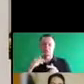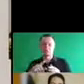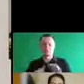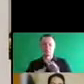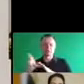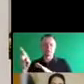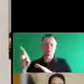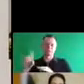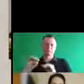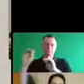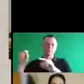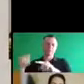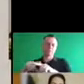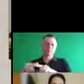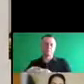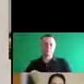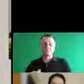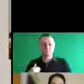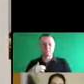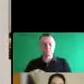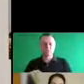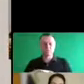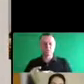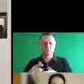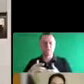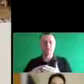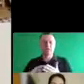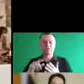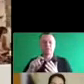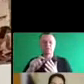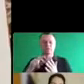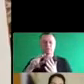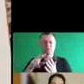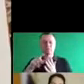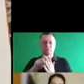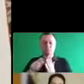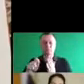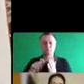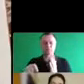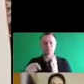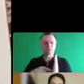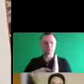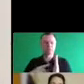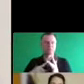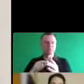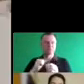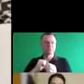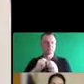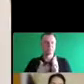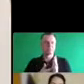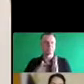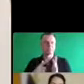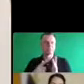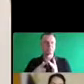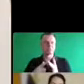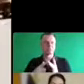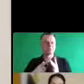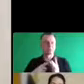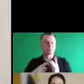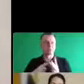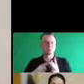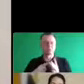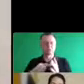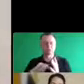learn how to write and read in Tigrinya, which is, we have our own alphabet